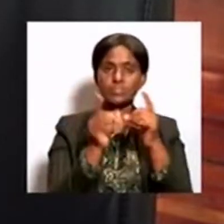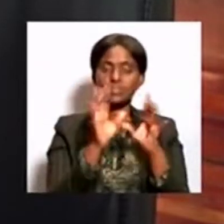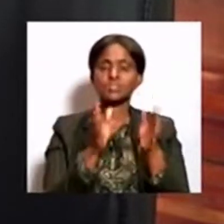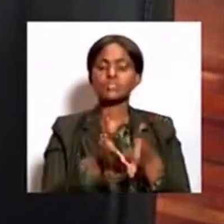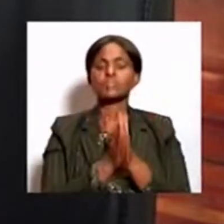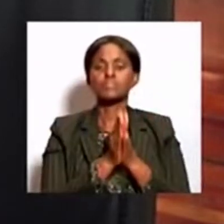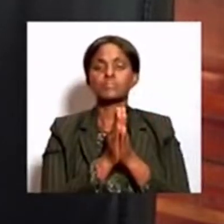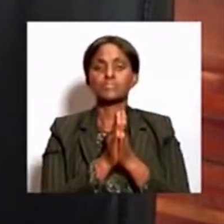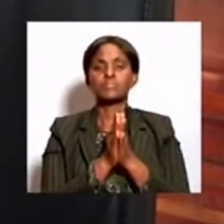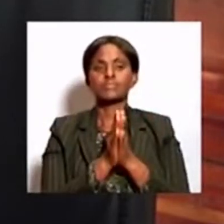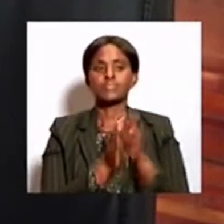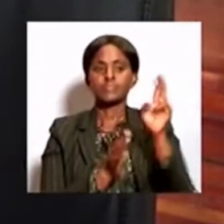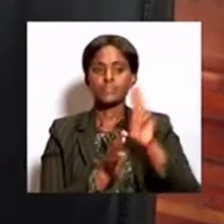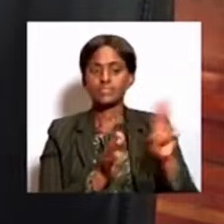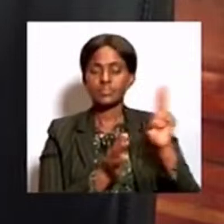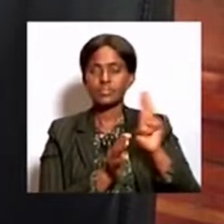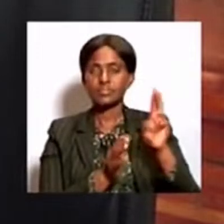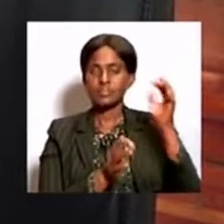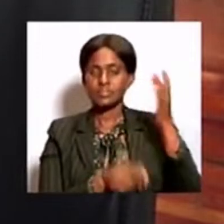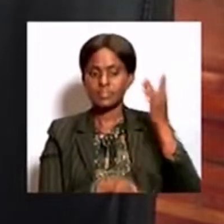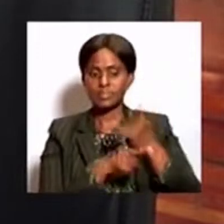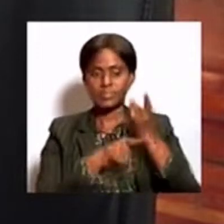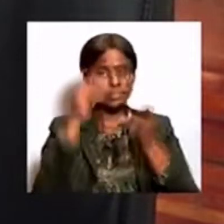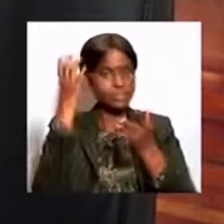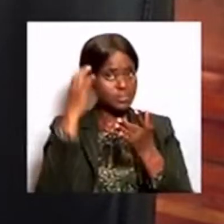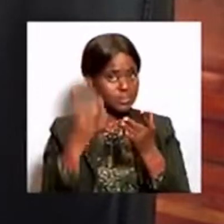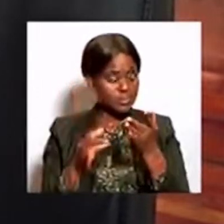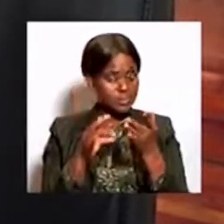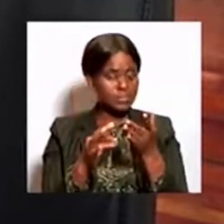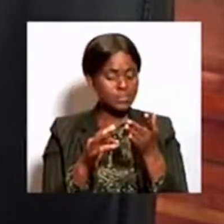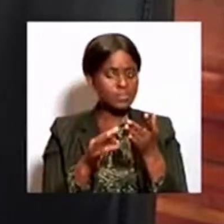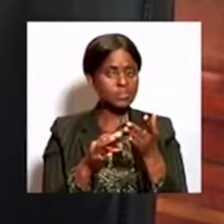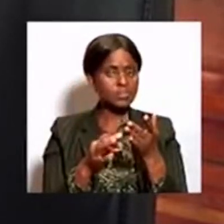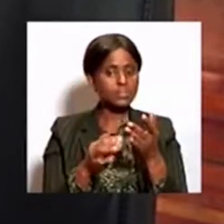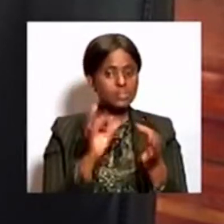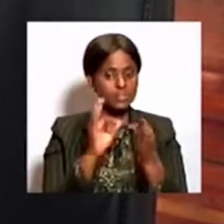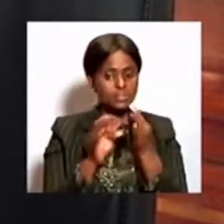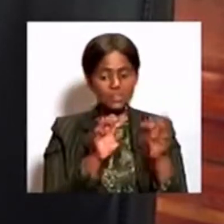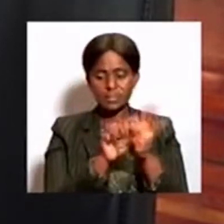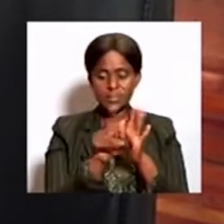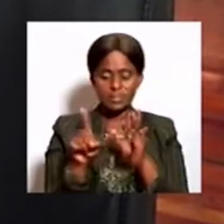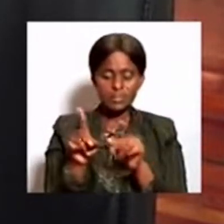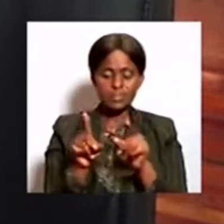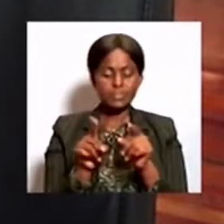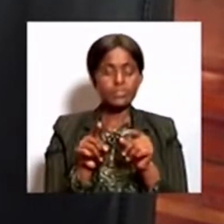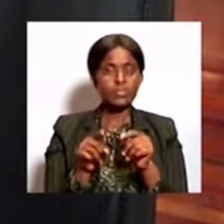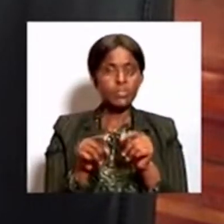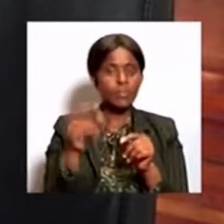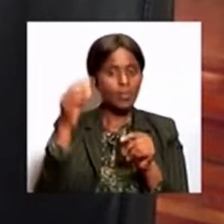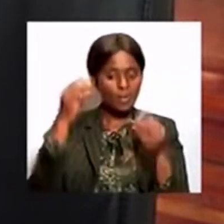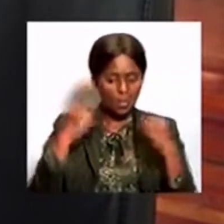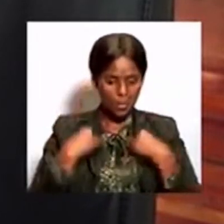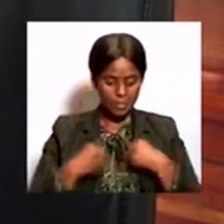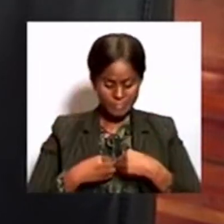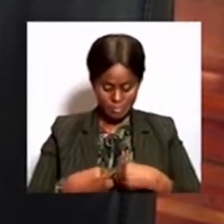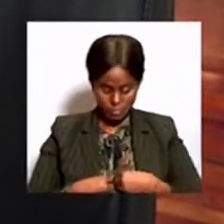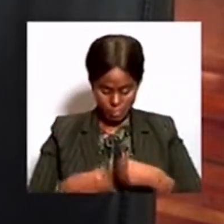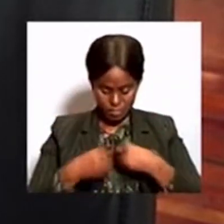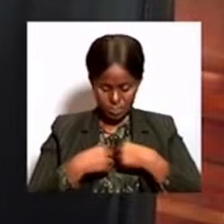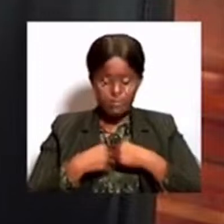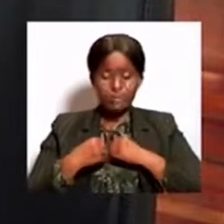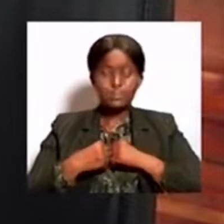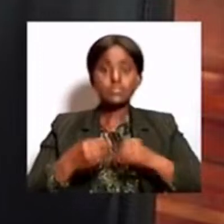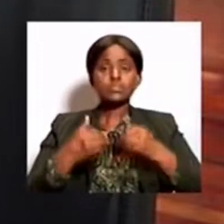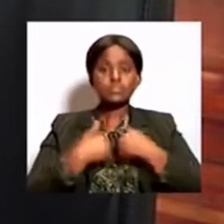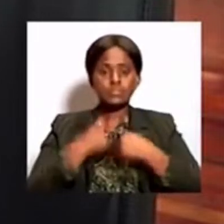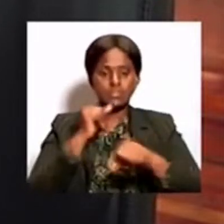request that they use the town clerk's office. And also, if the town clerk or the mayor has duties attached